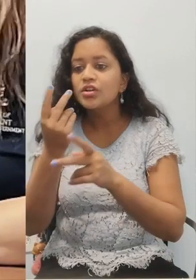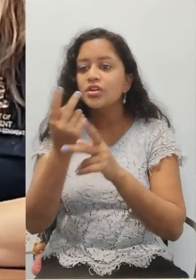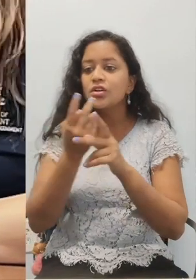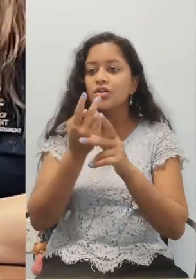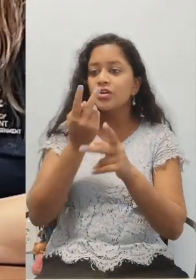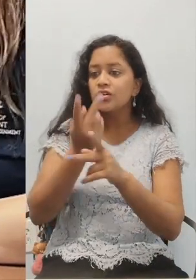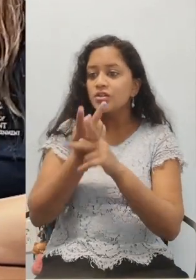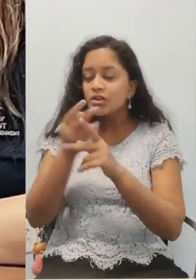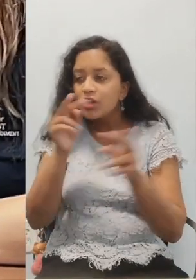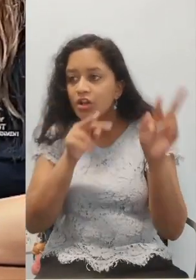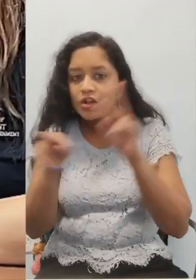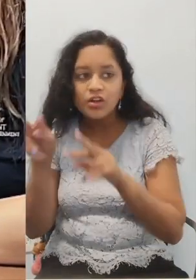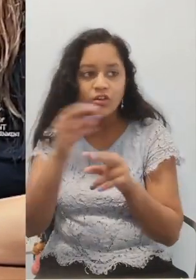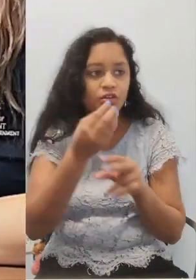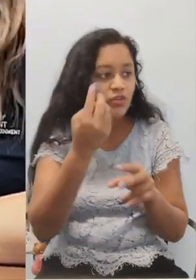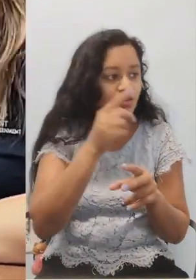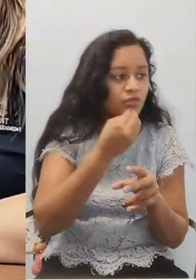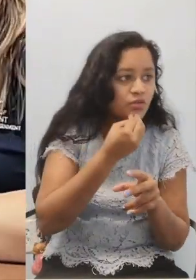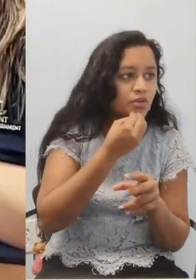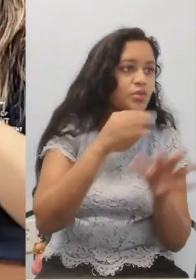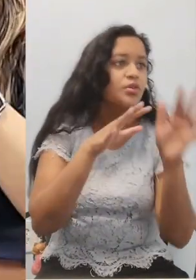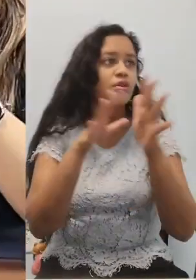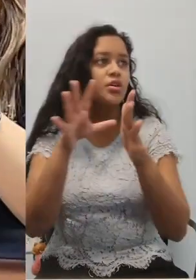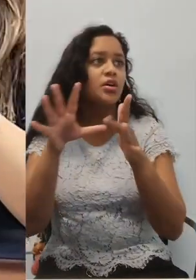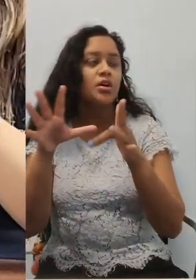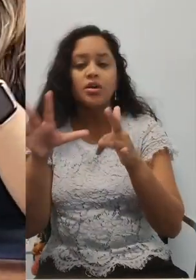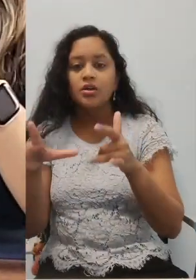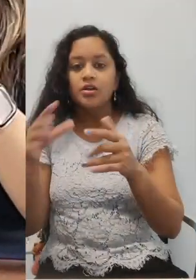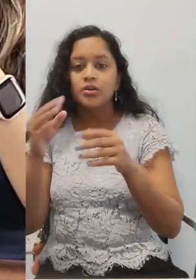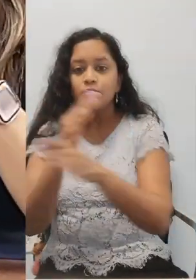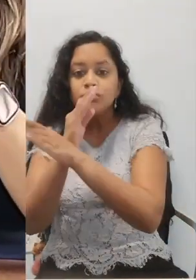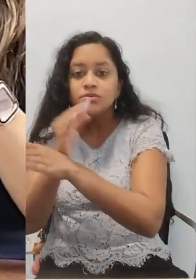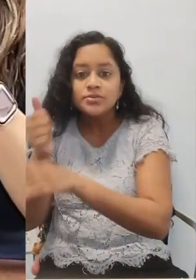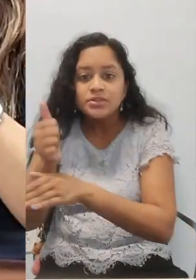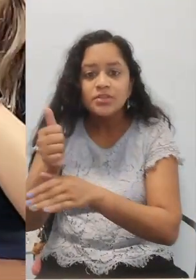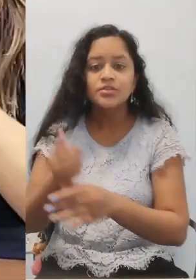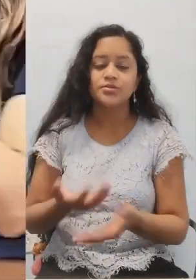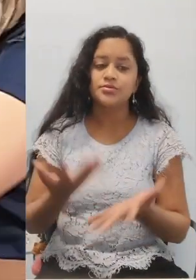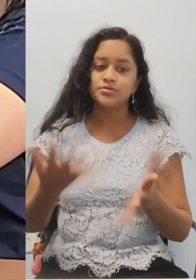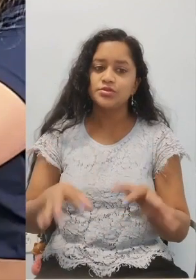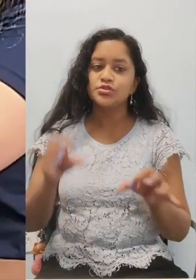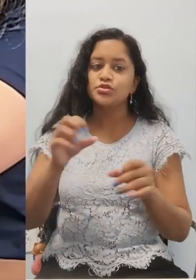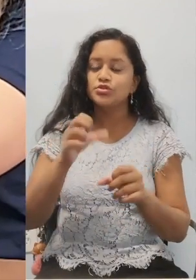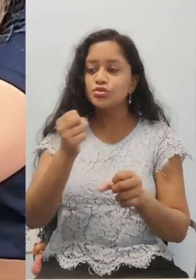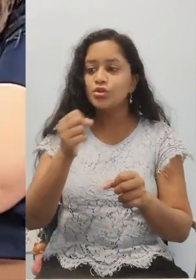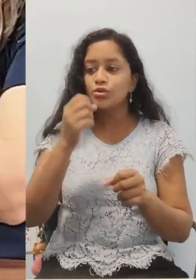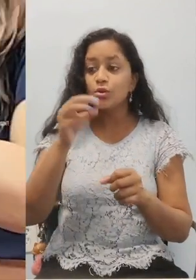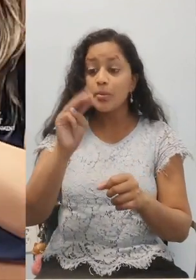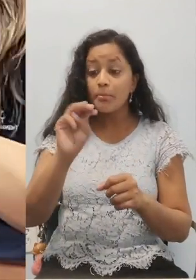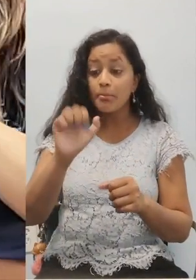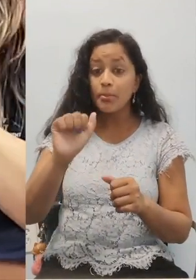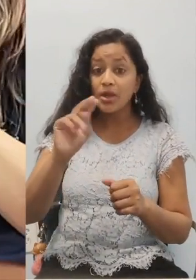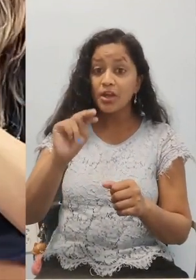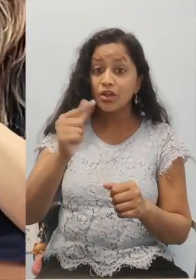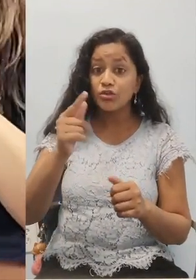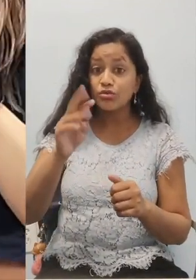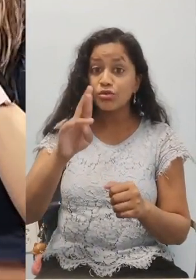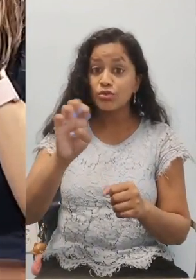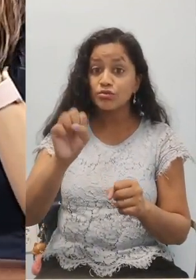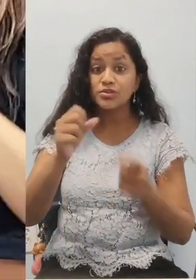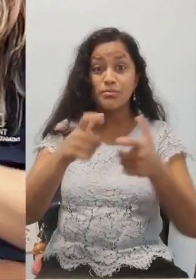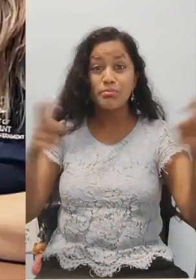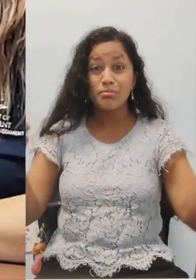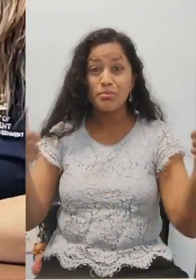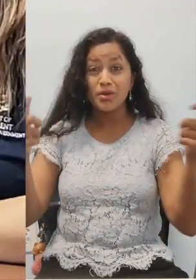to find food And you need to find food at the same time. So the mangroves are the perfect habitat for that. They can hide in the mangroves, and then also there's all these